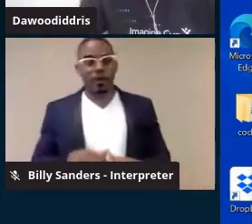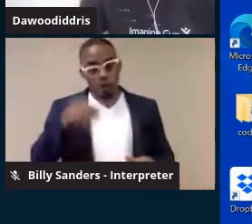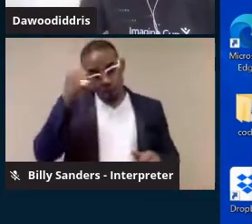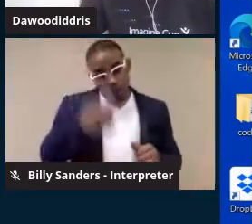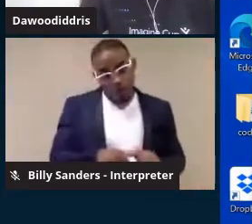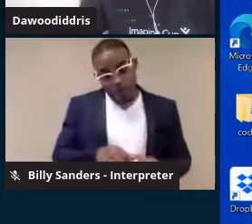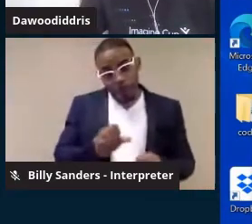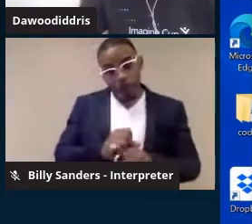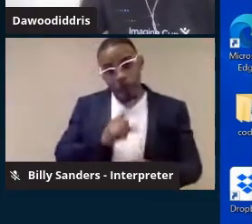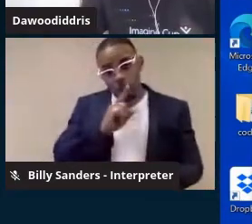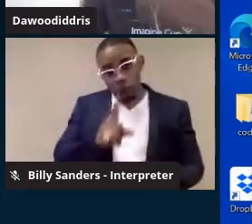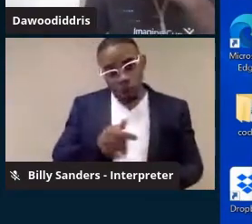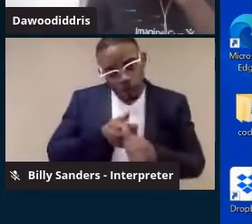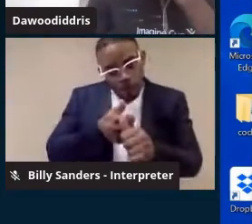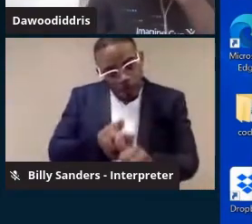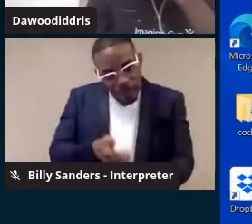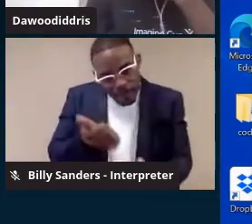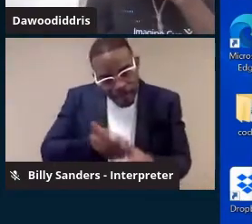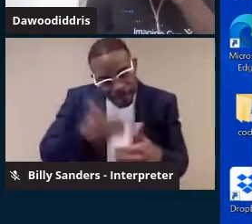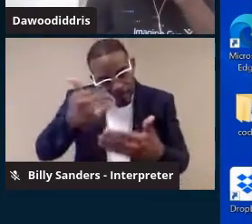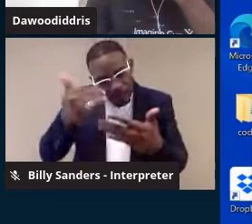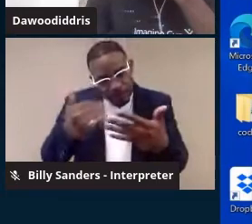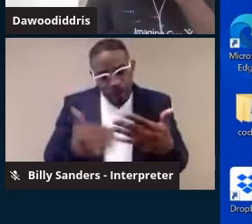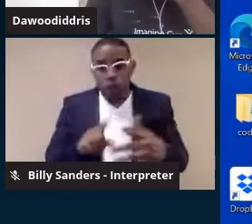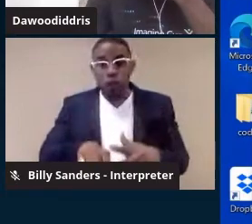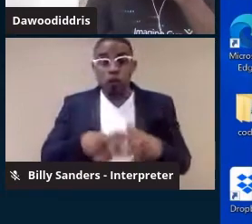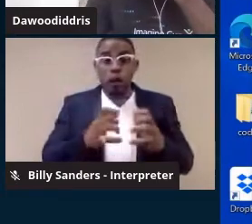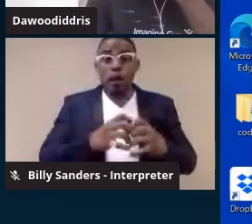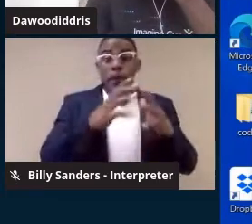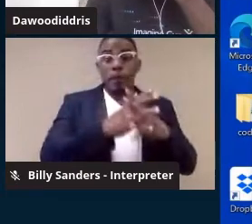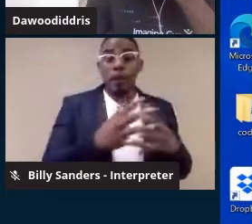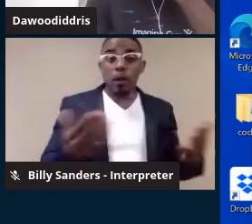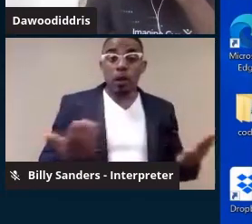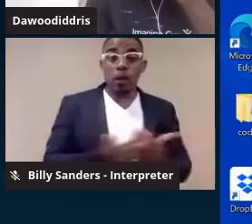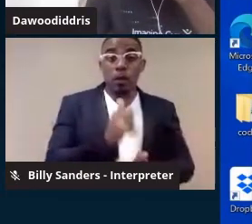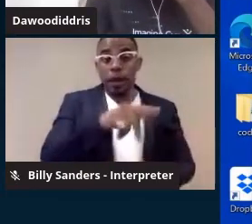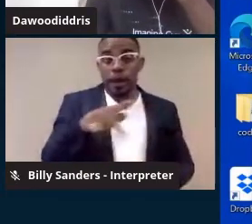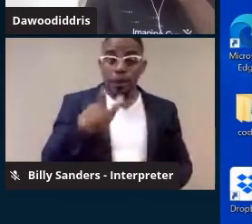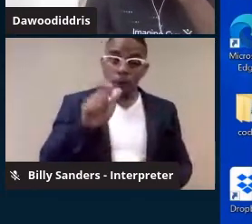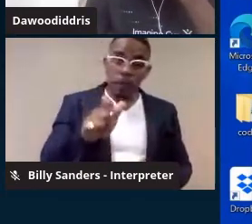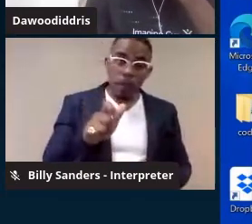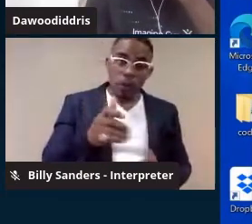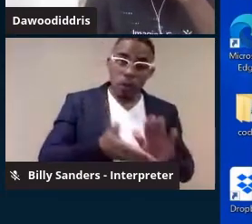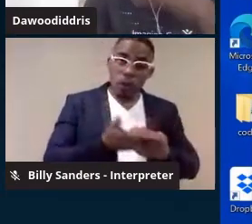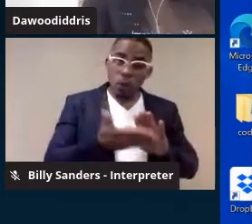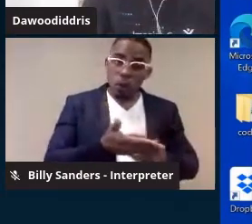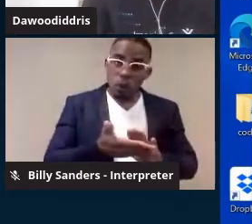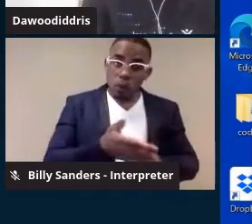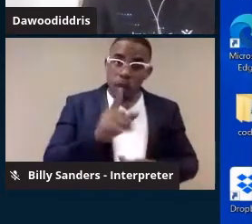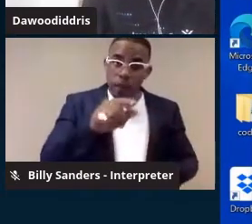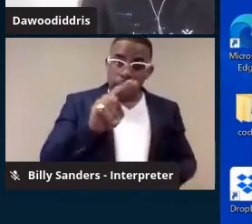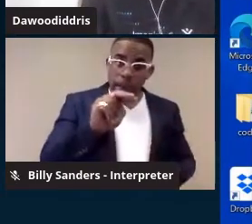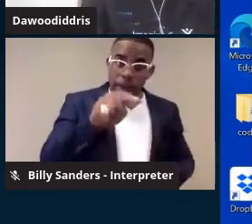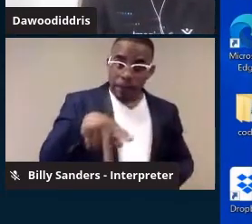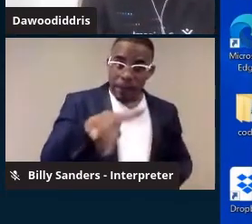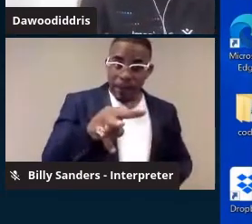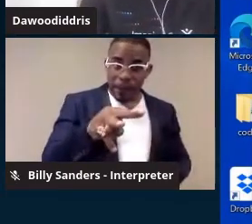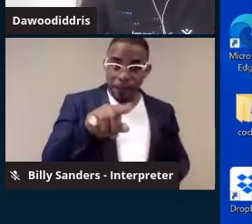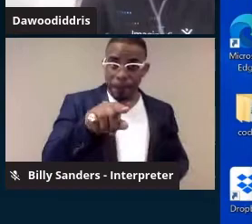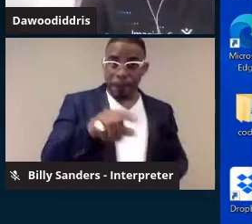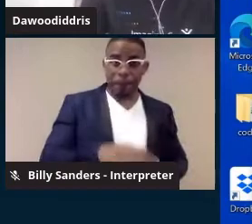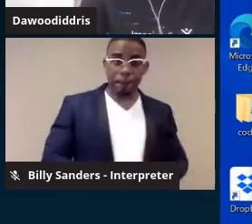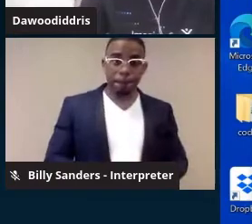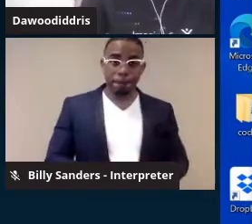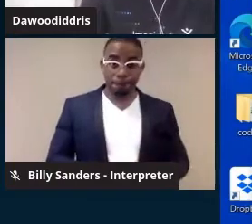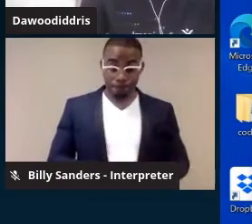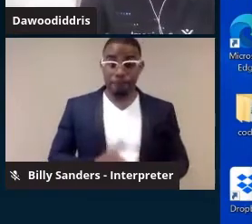make sure you understand everything. So to start building a Node application, you need to run, npm init.